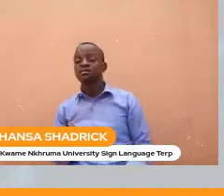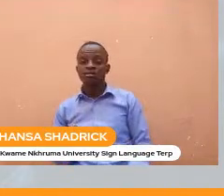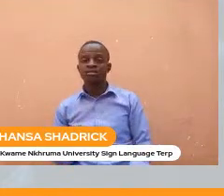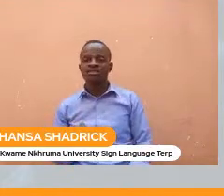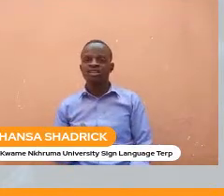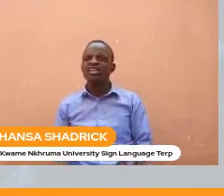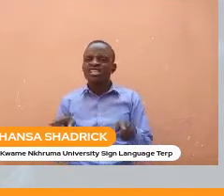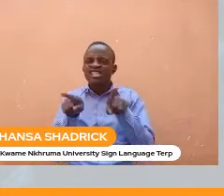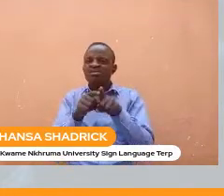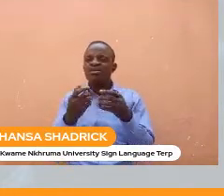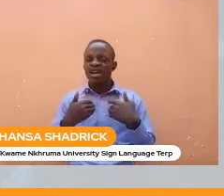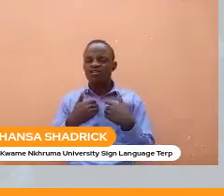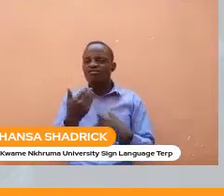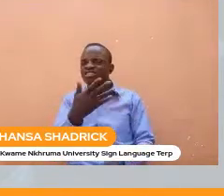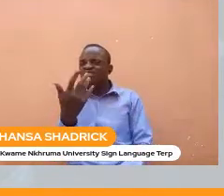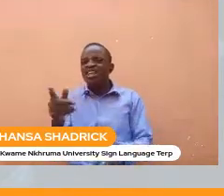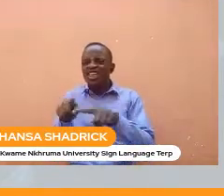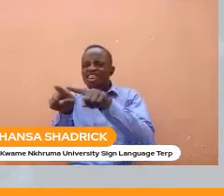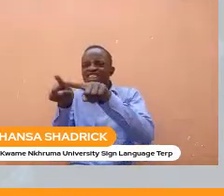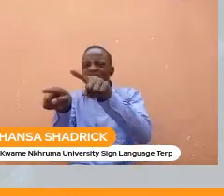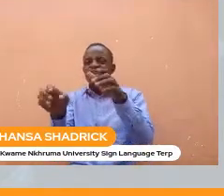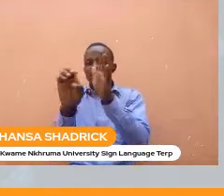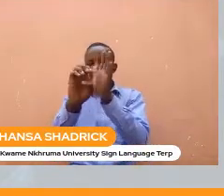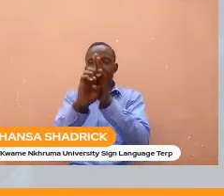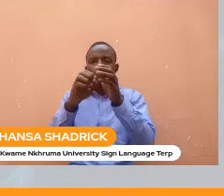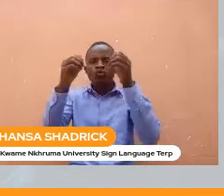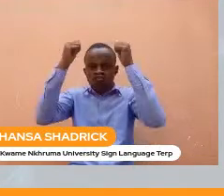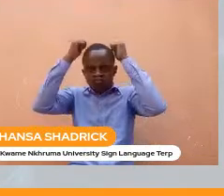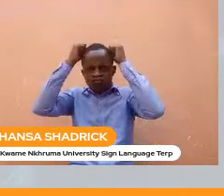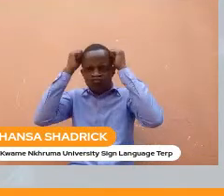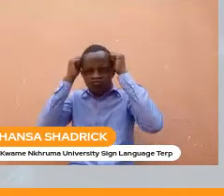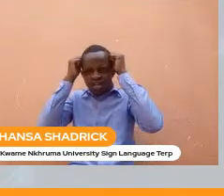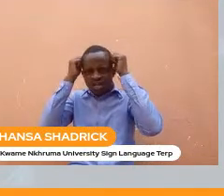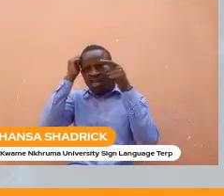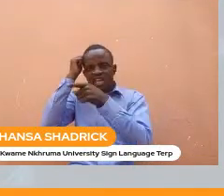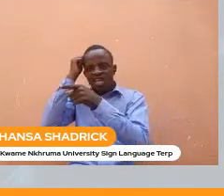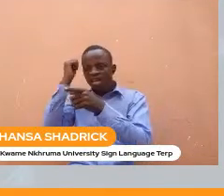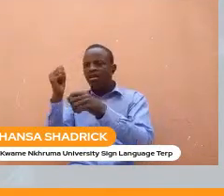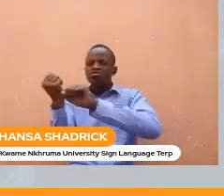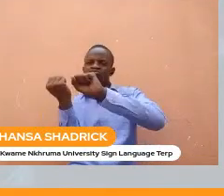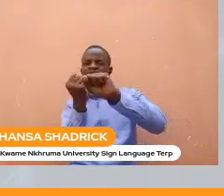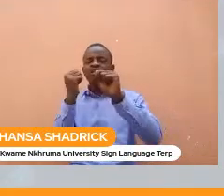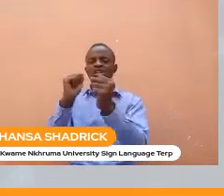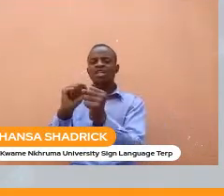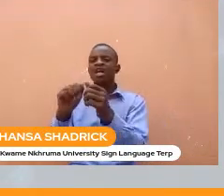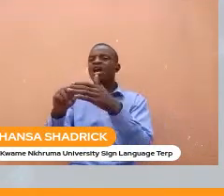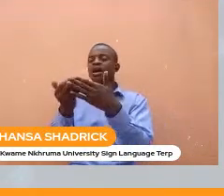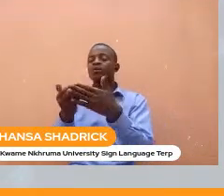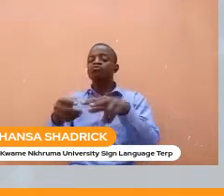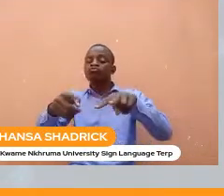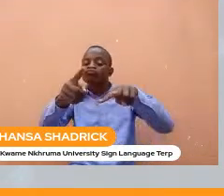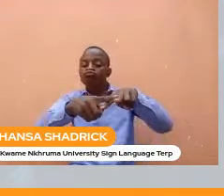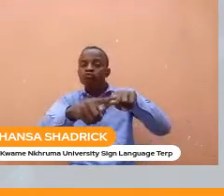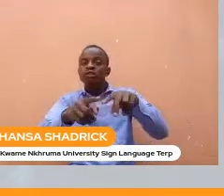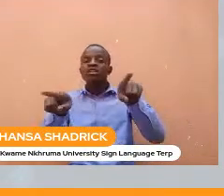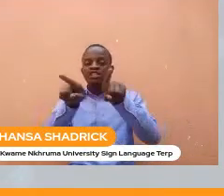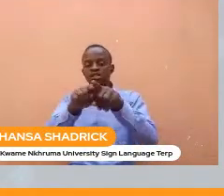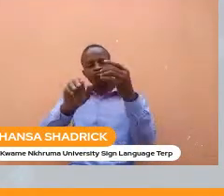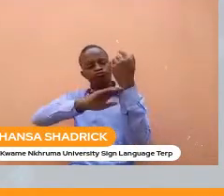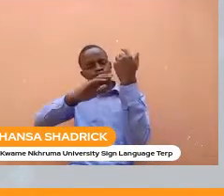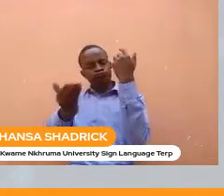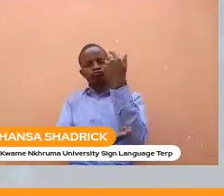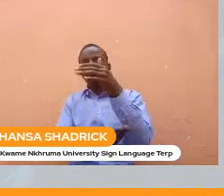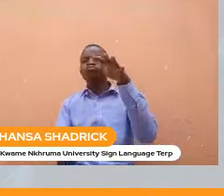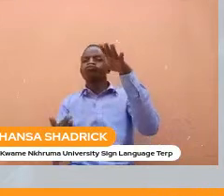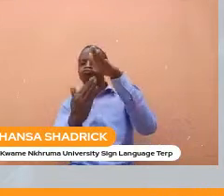like condoms, which do not only prevent pregnancy but also STIs and HIV and other sexually transmitted diseases.